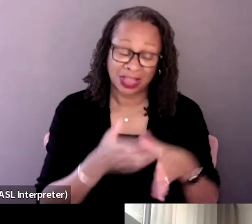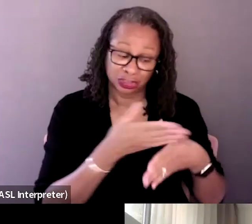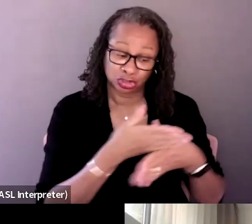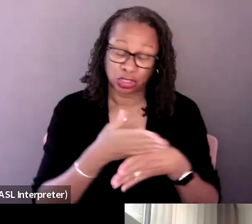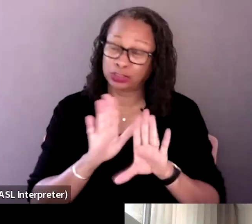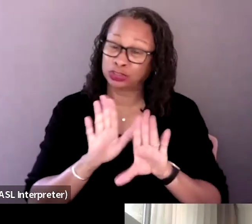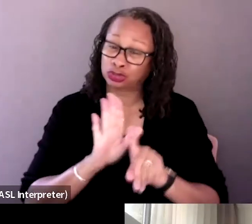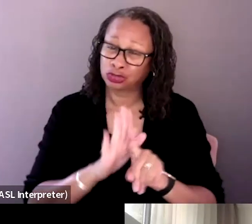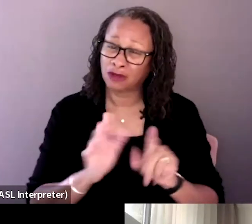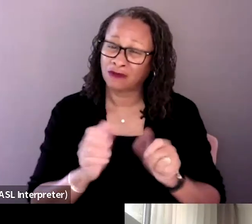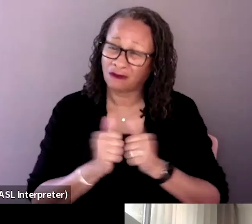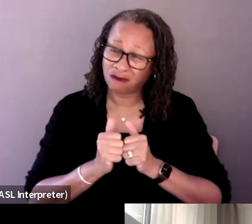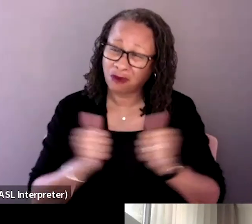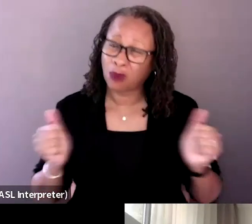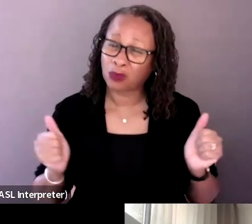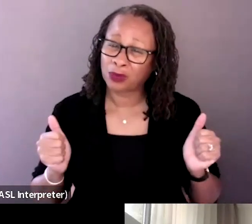your emotions, the highs and lows. Um, were you more nervous for the book or the film to come out? I mean,